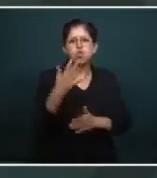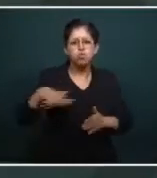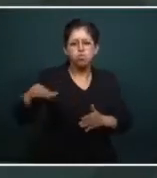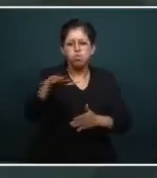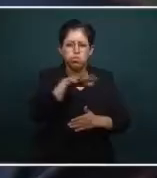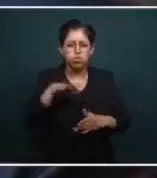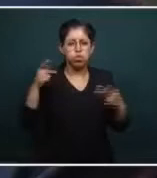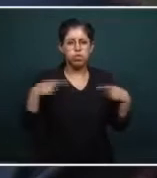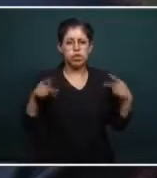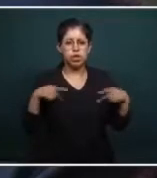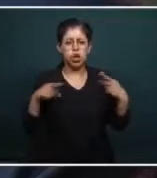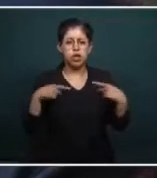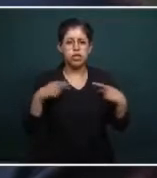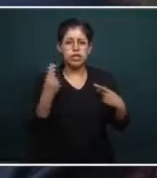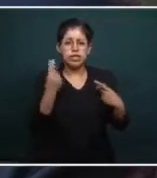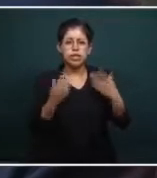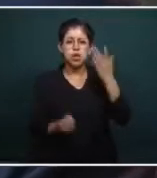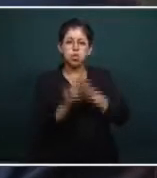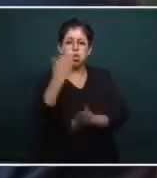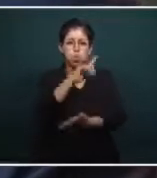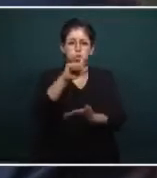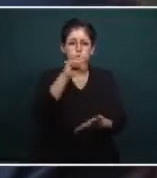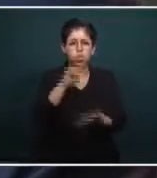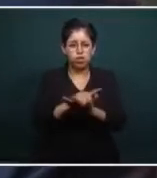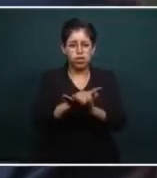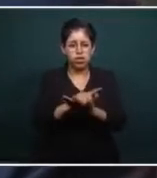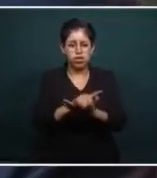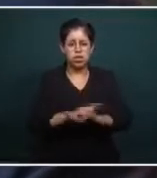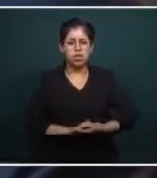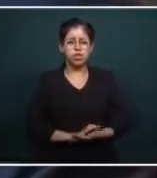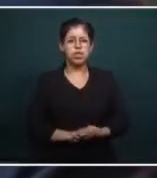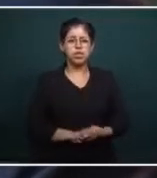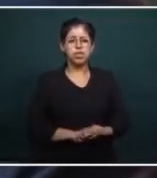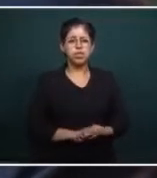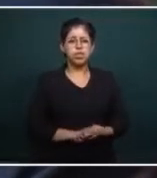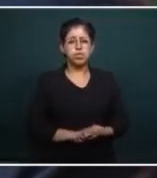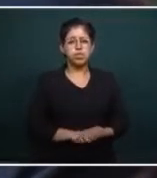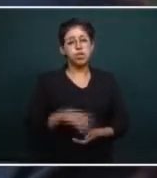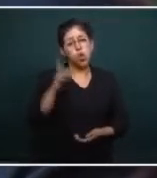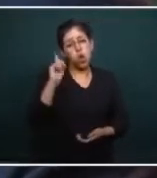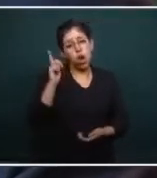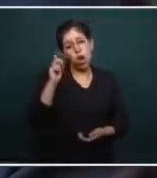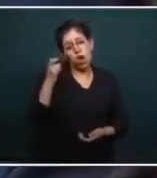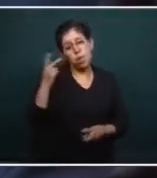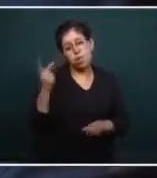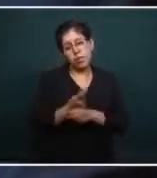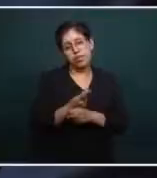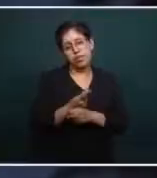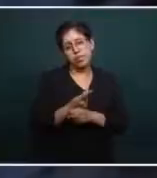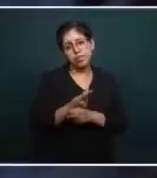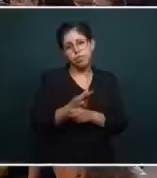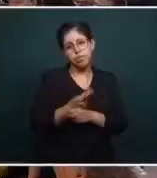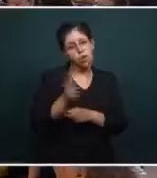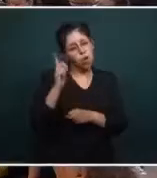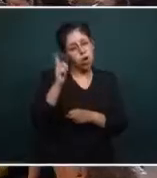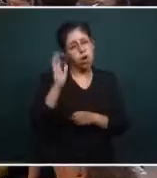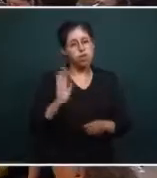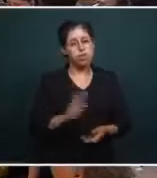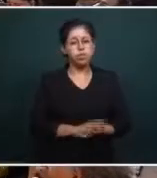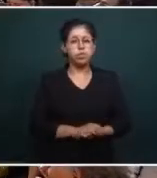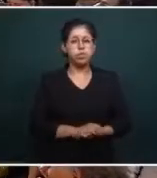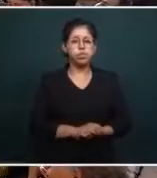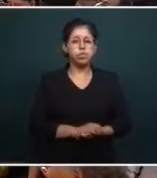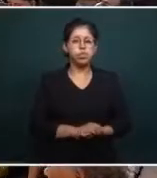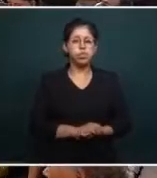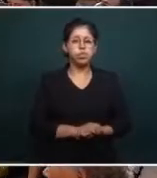new realities are present. Espero que esto So I expect that this will happen, y sin duda va a